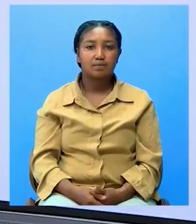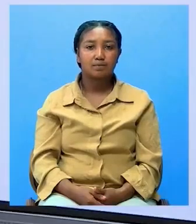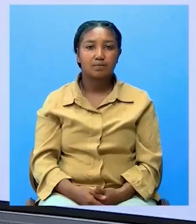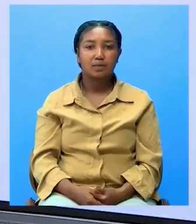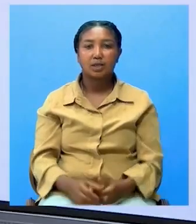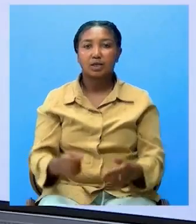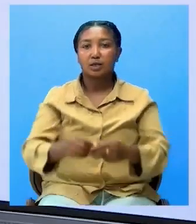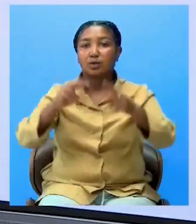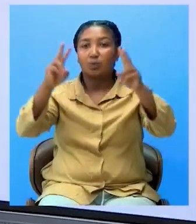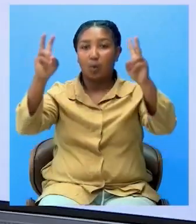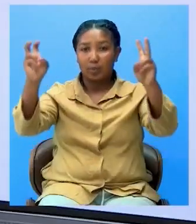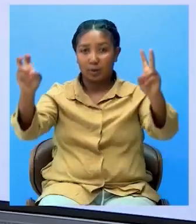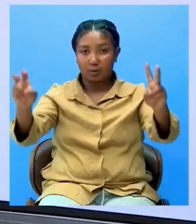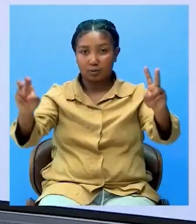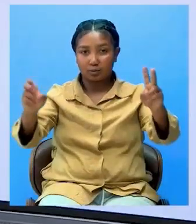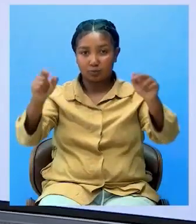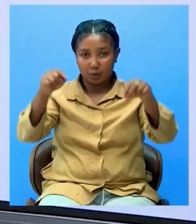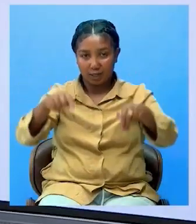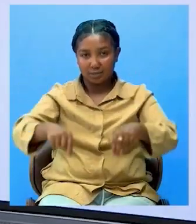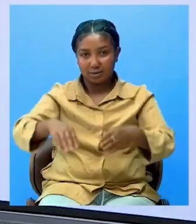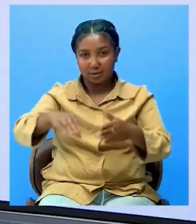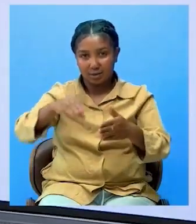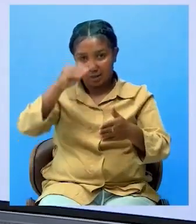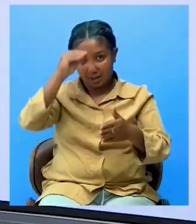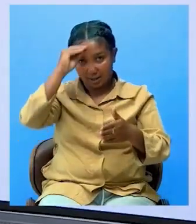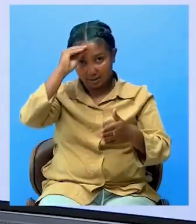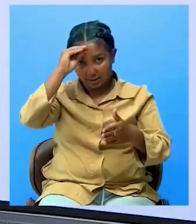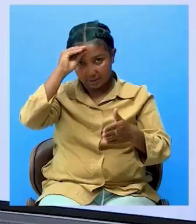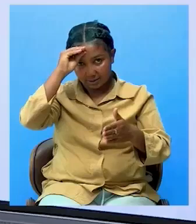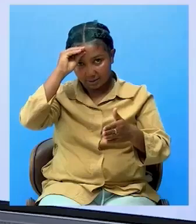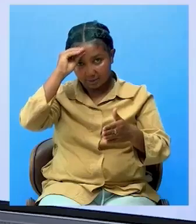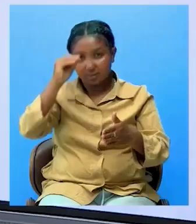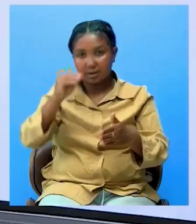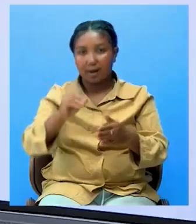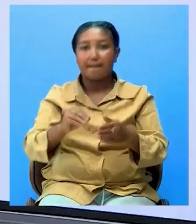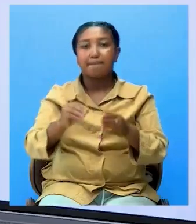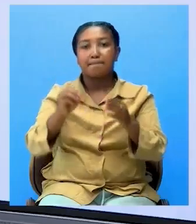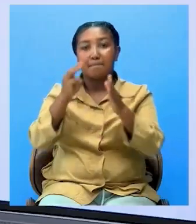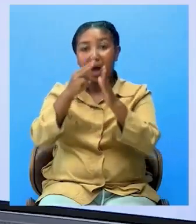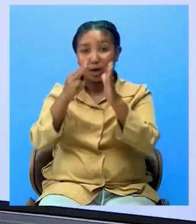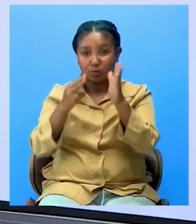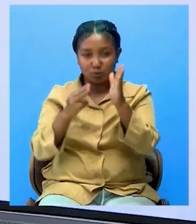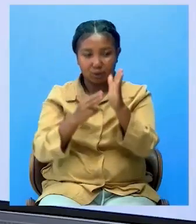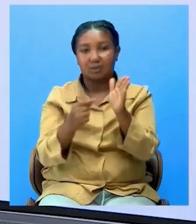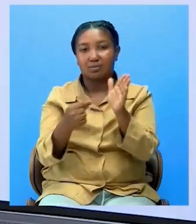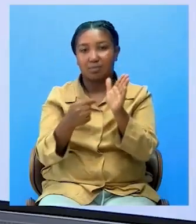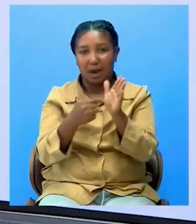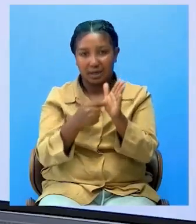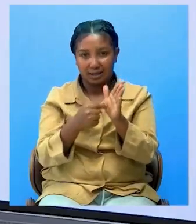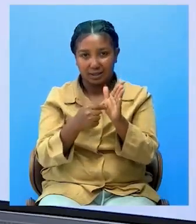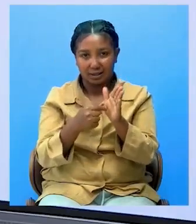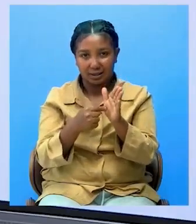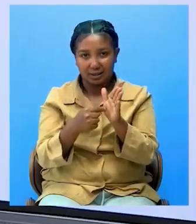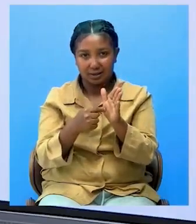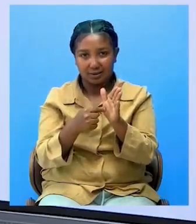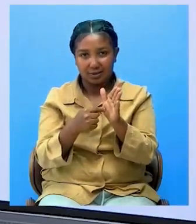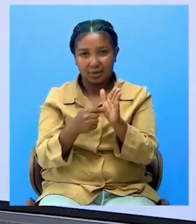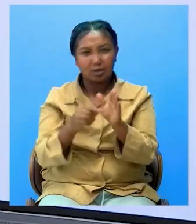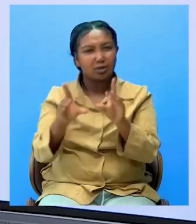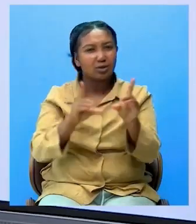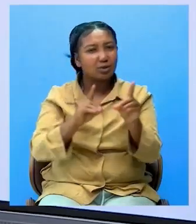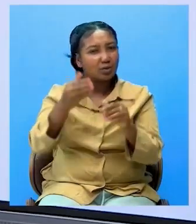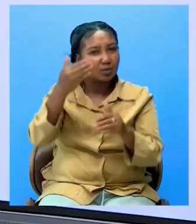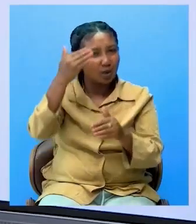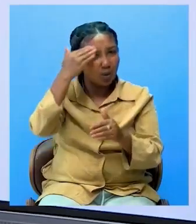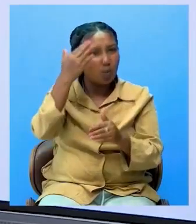Here is the topic of our today's lesson. That is punctuation marks. Do you know